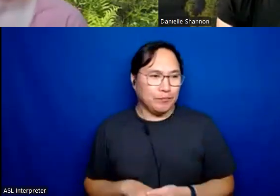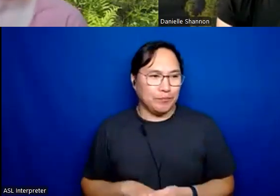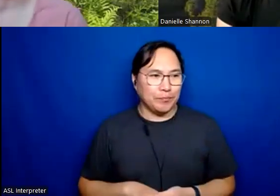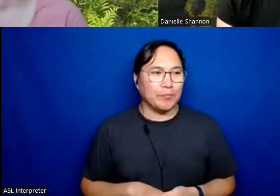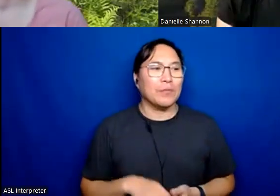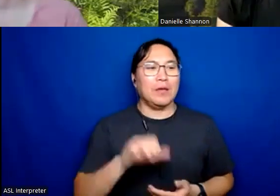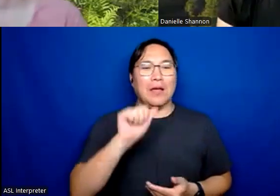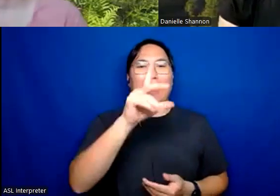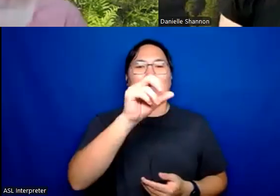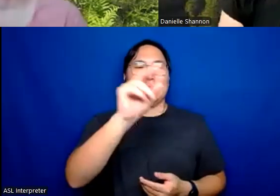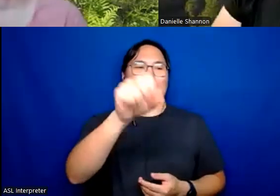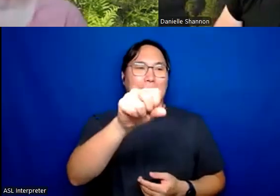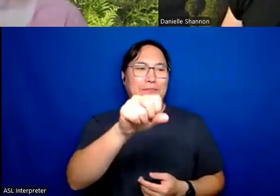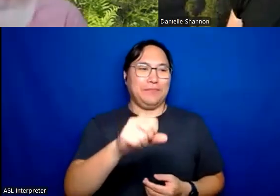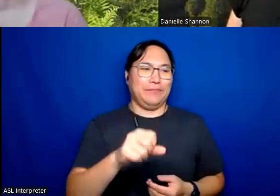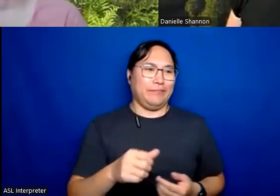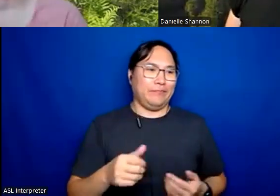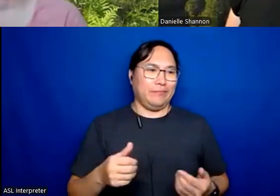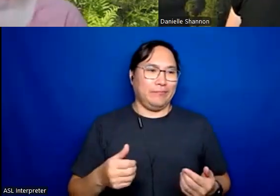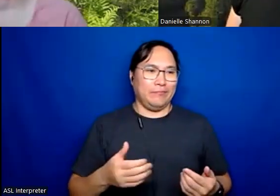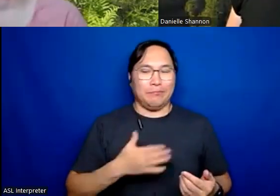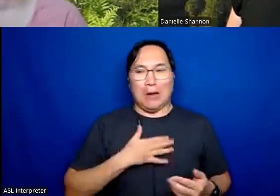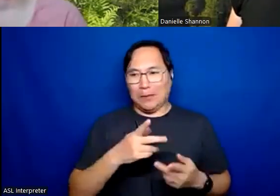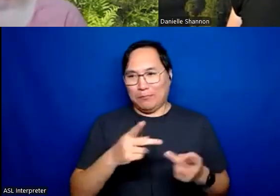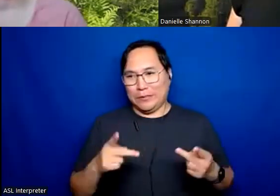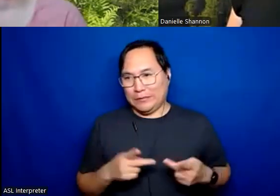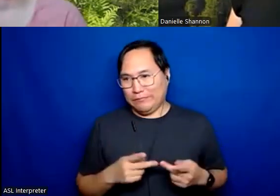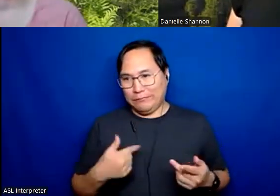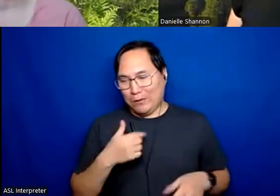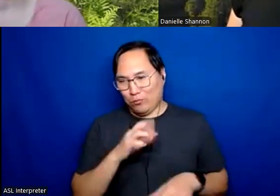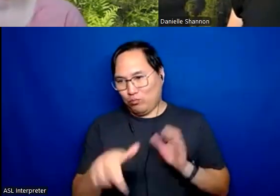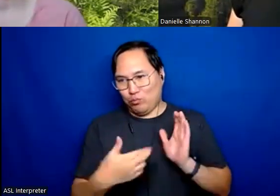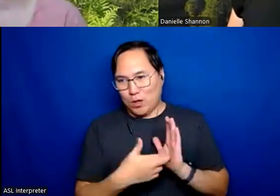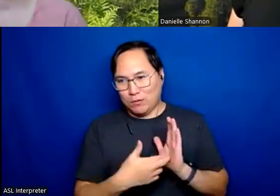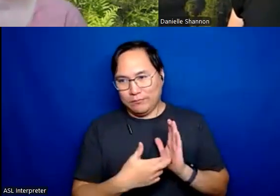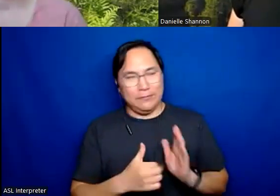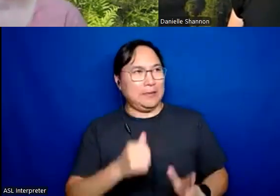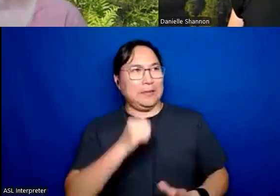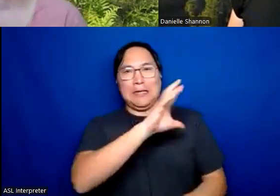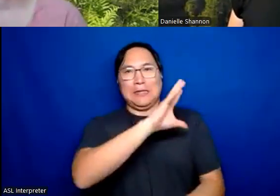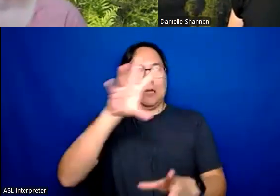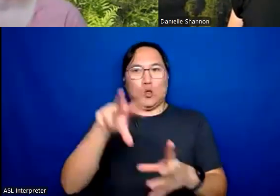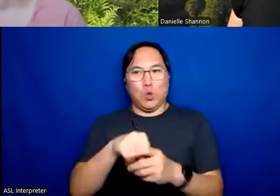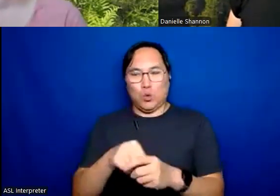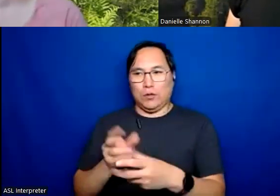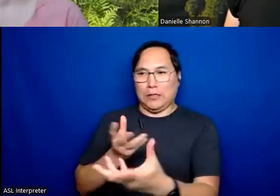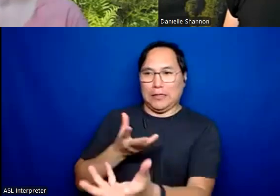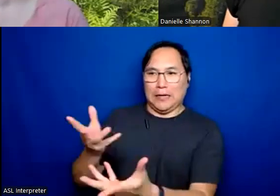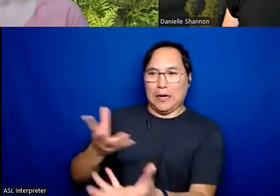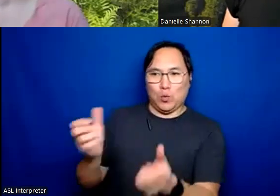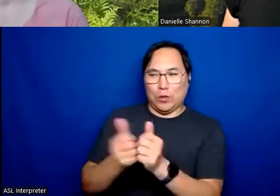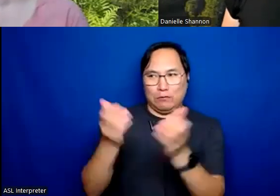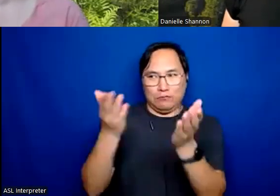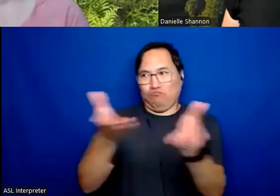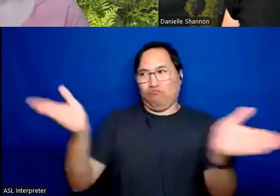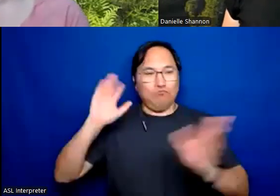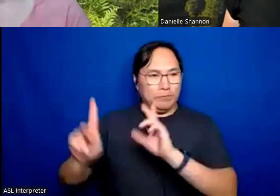Yeah, I don't have, my position does not involve interfacing with the general public.